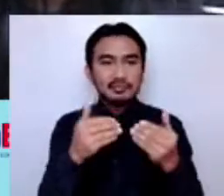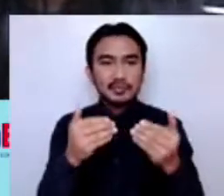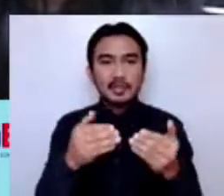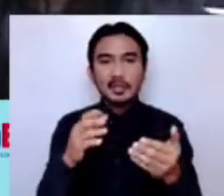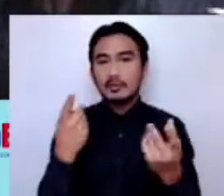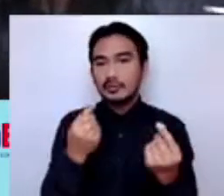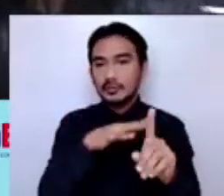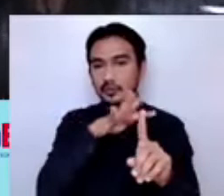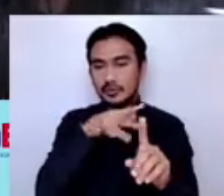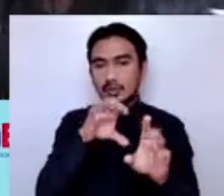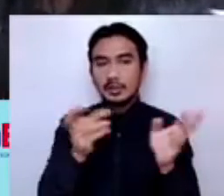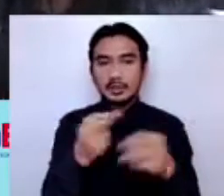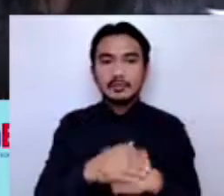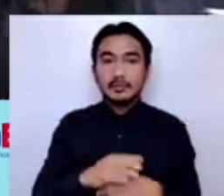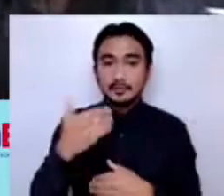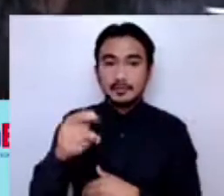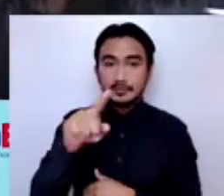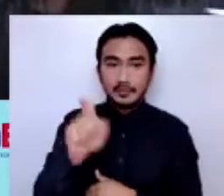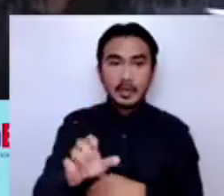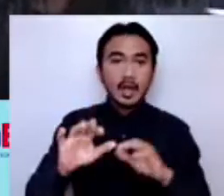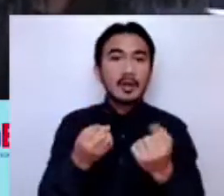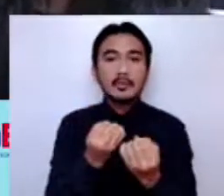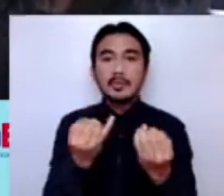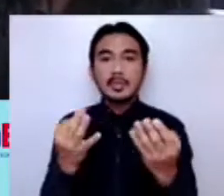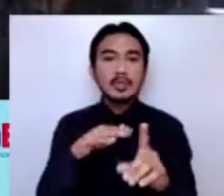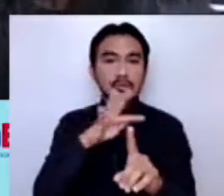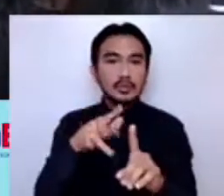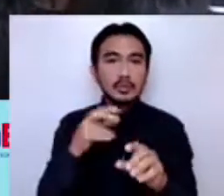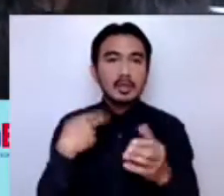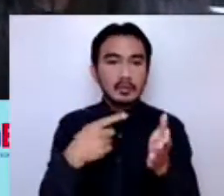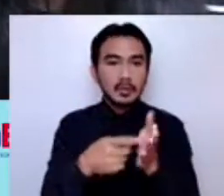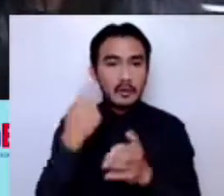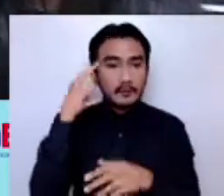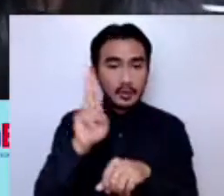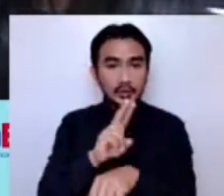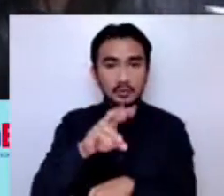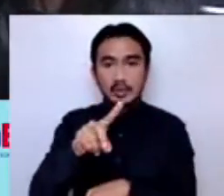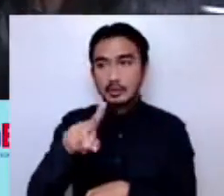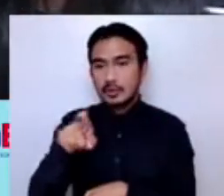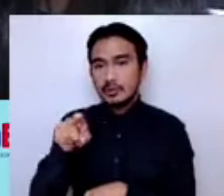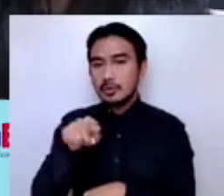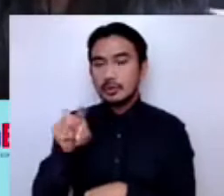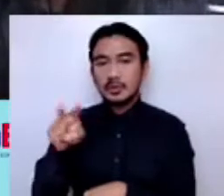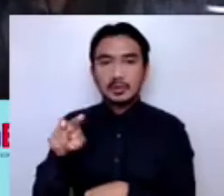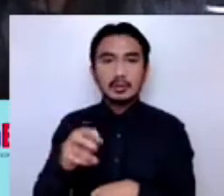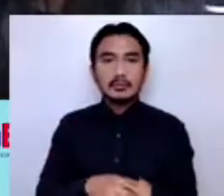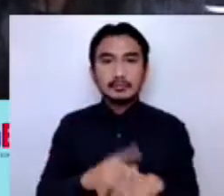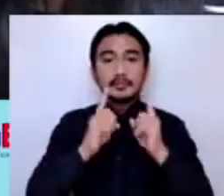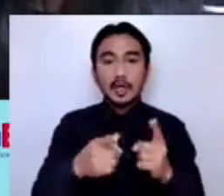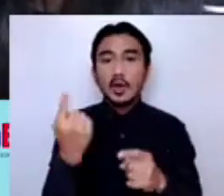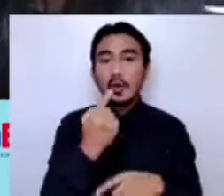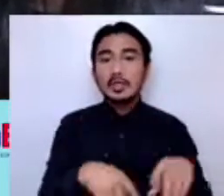many observations are required for school year 2021-2022? Again, only a maximum of 2 observations